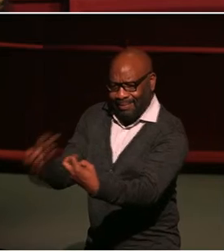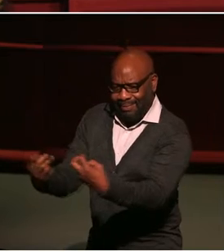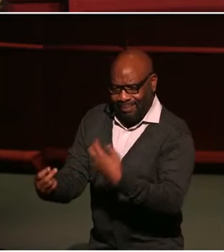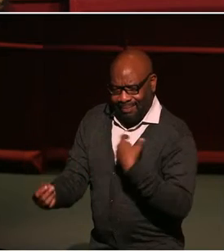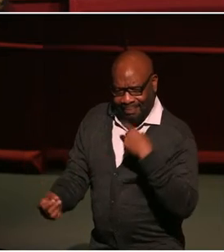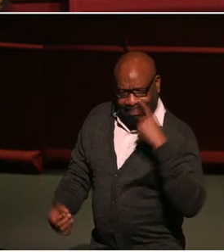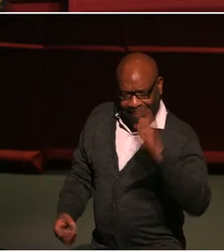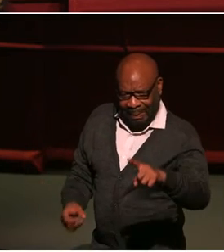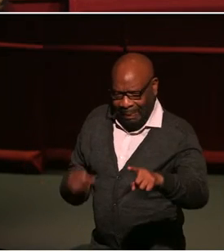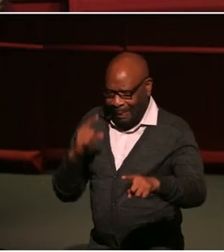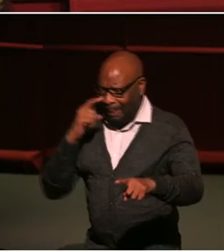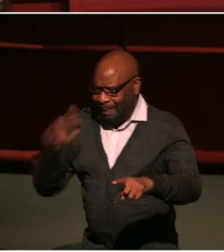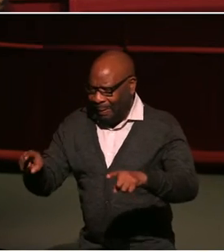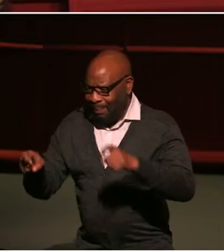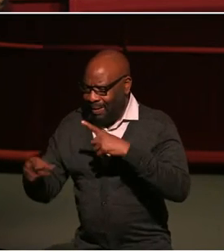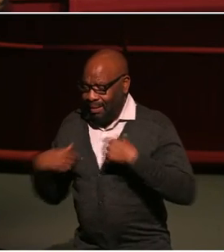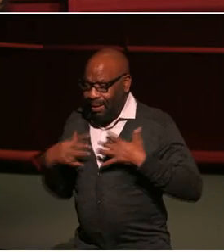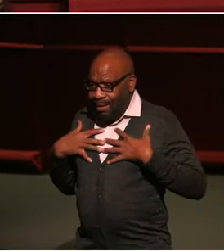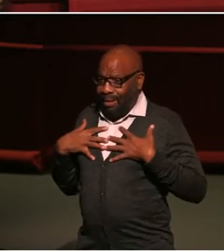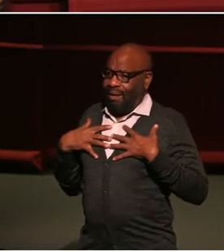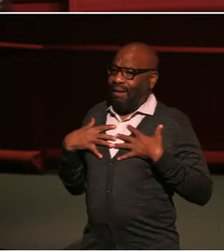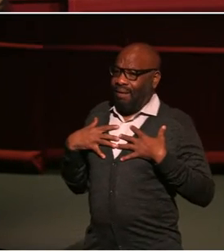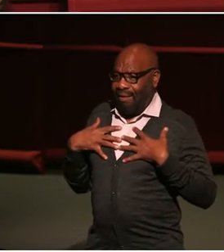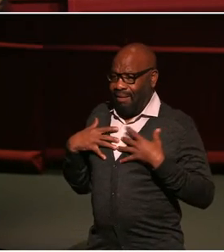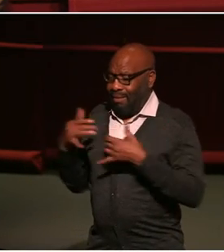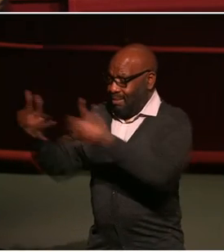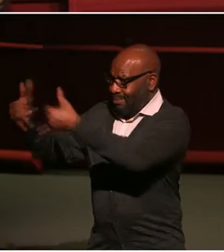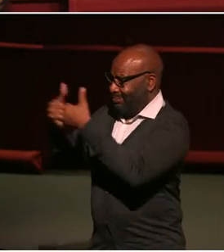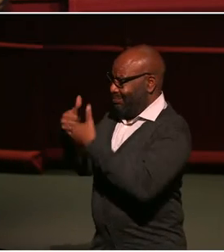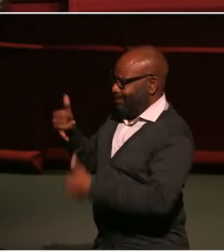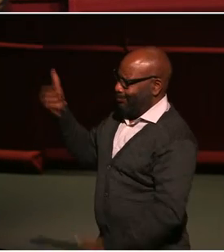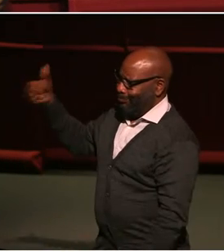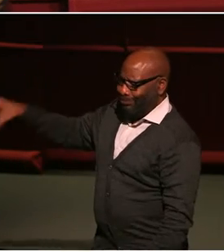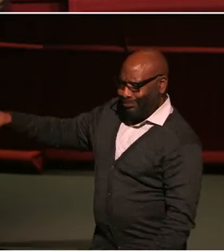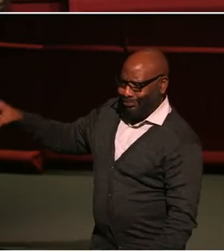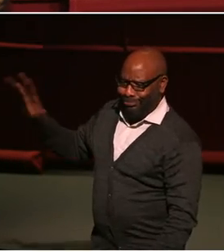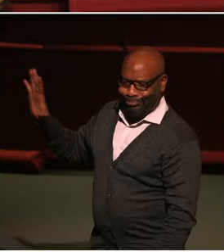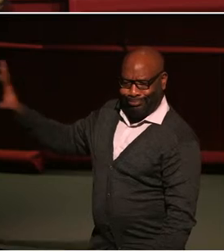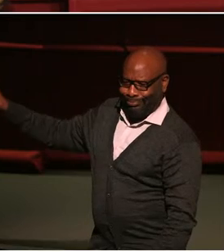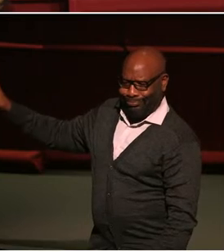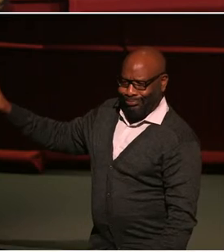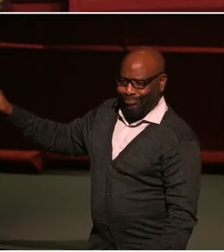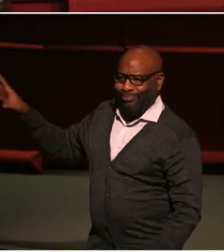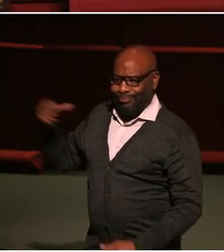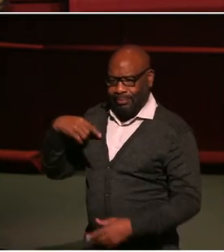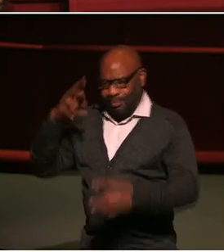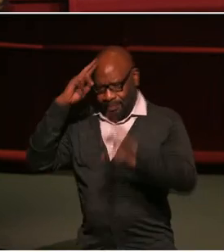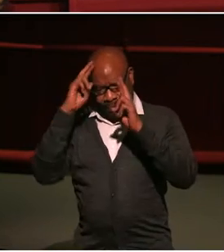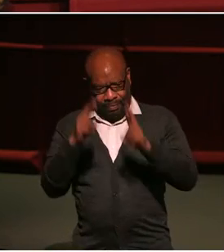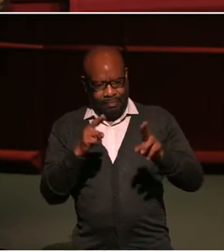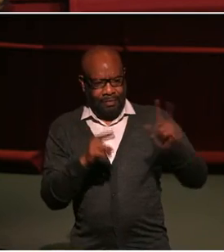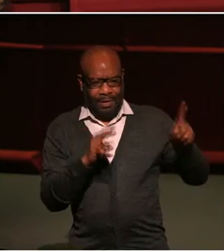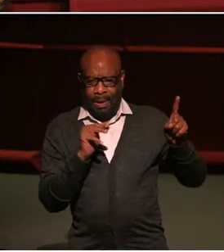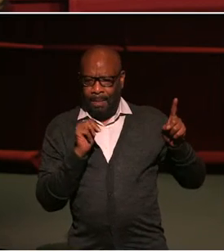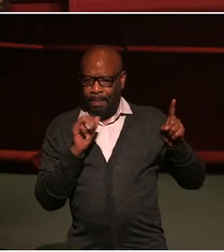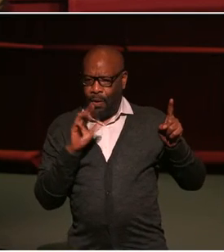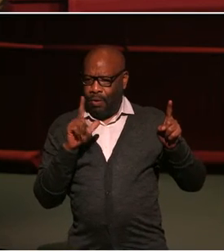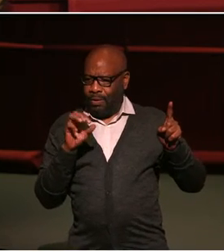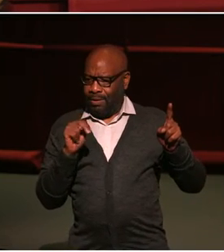and I refused the Oscar on behalf of Marlon, and I kept it